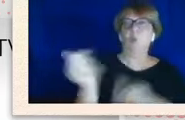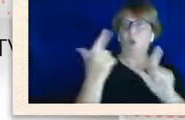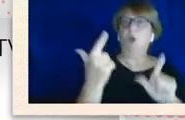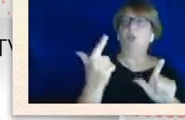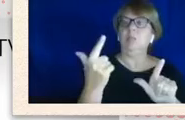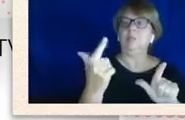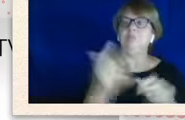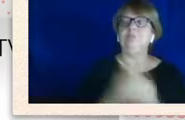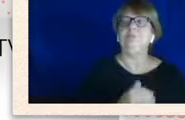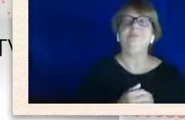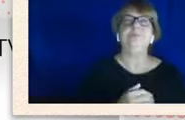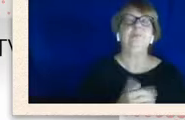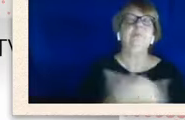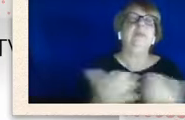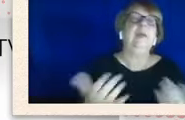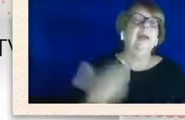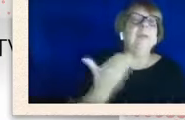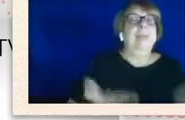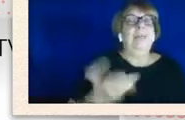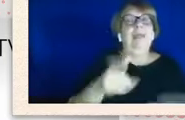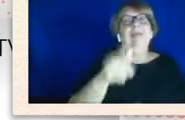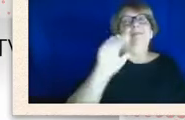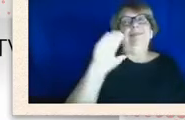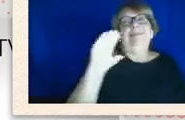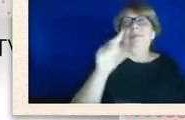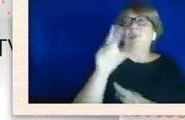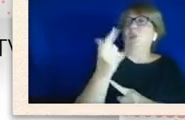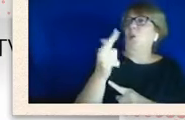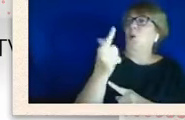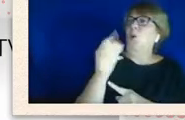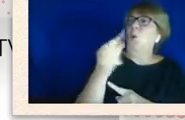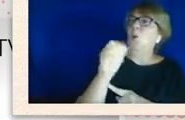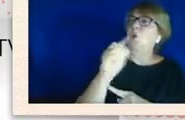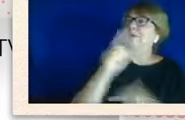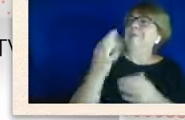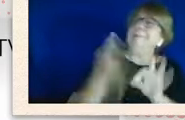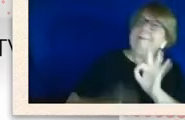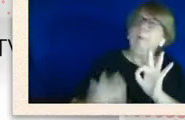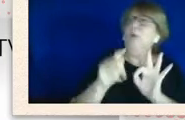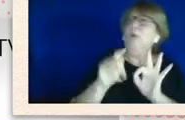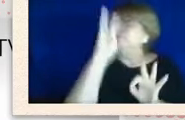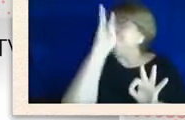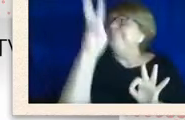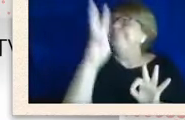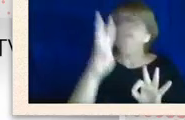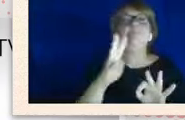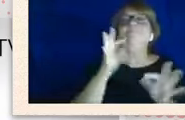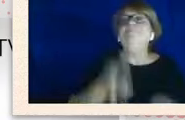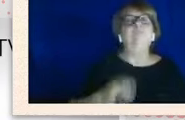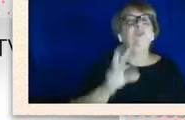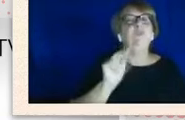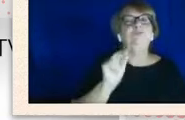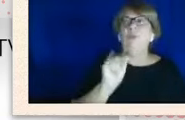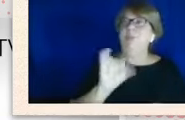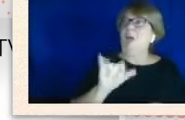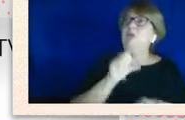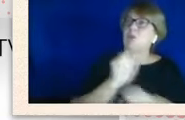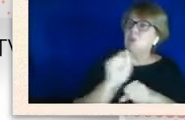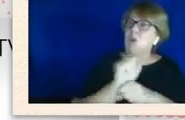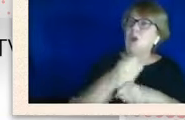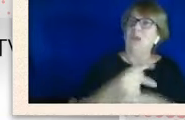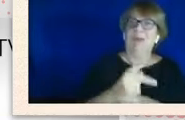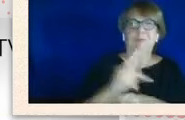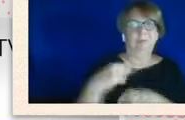might seem like a logo that was real simple for us to arrive at, it was actually the work product of several months of